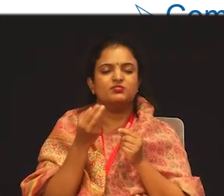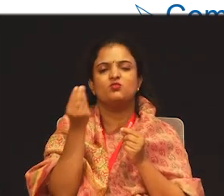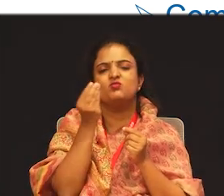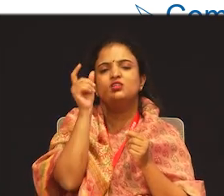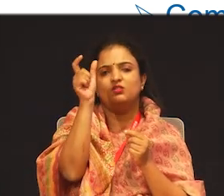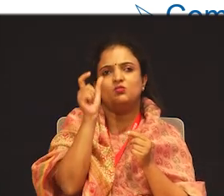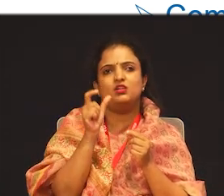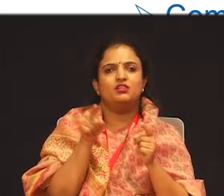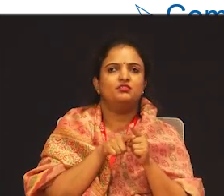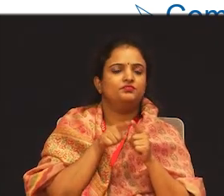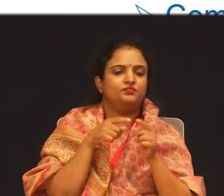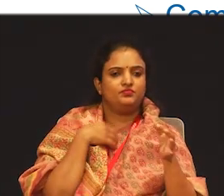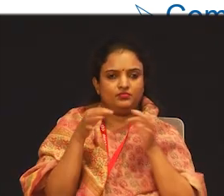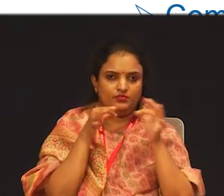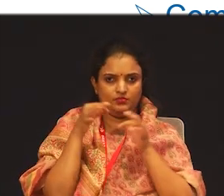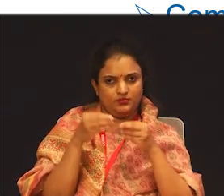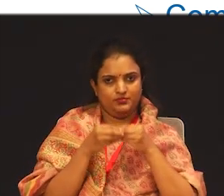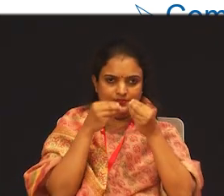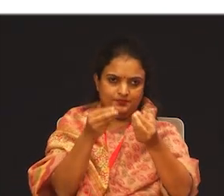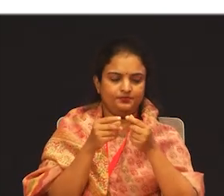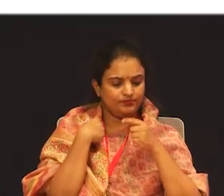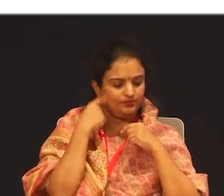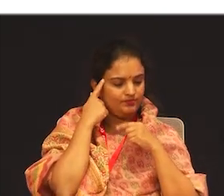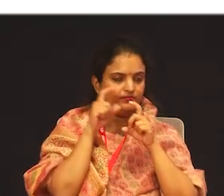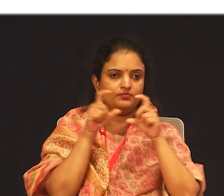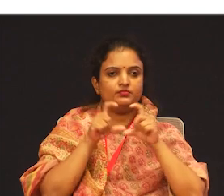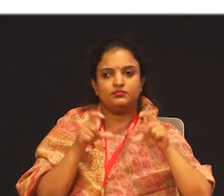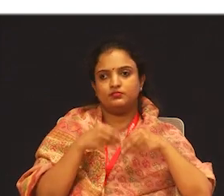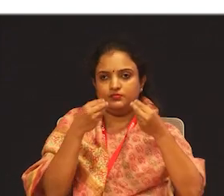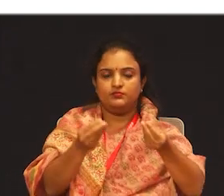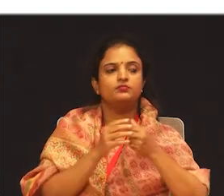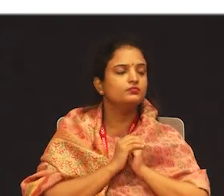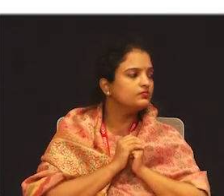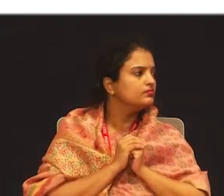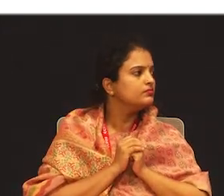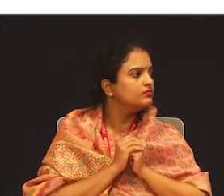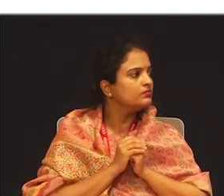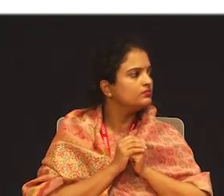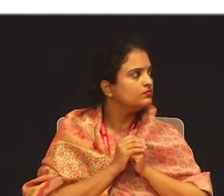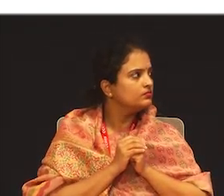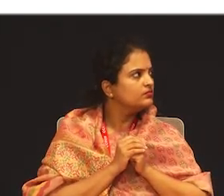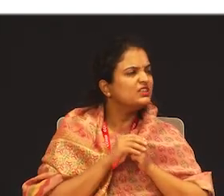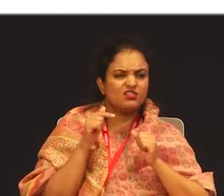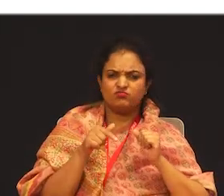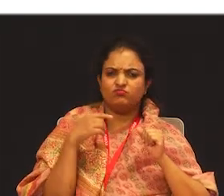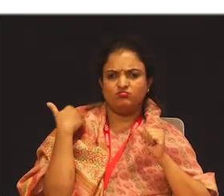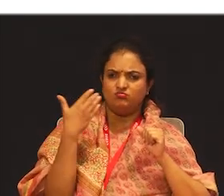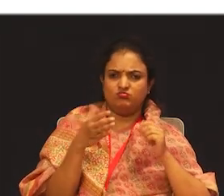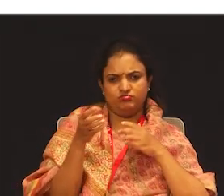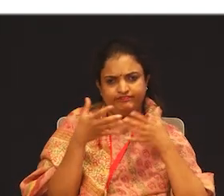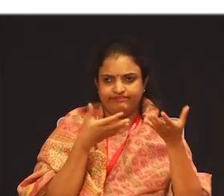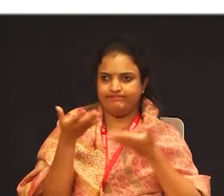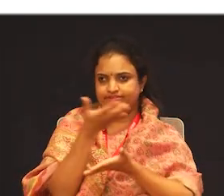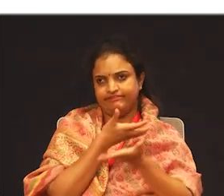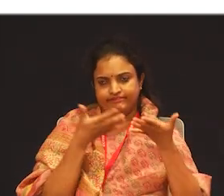that I thought that will require some clarifications. So from all this discussion so